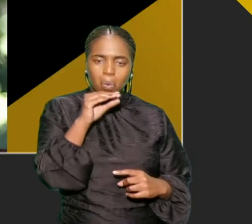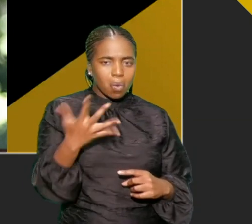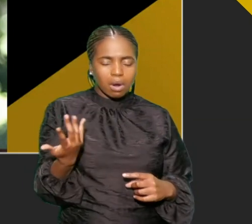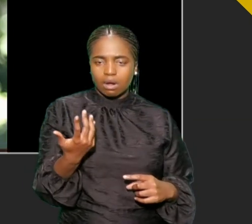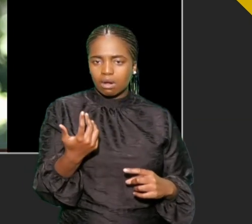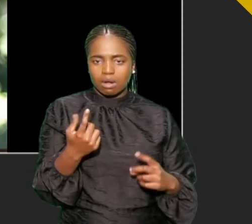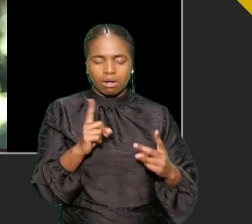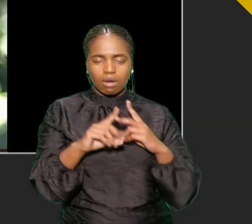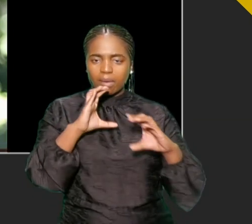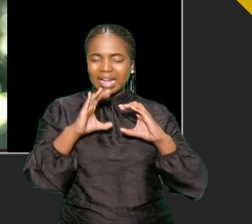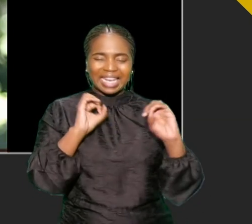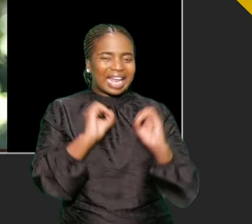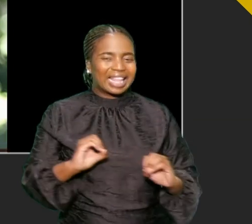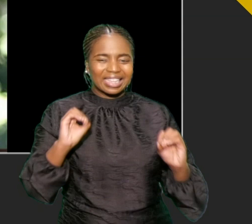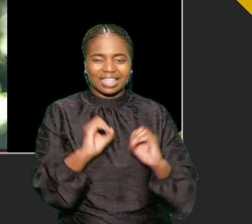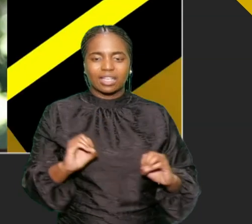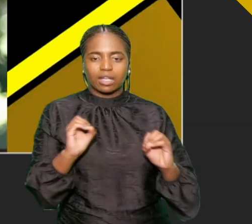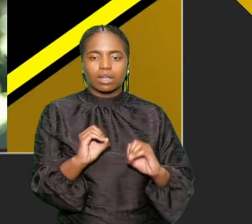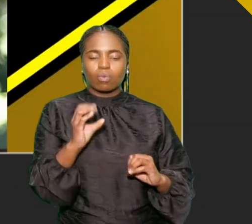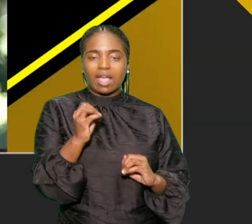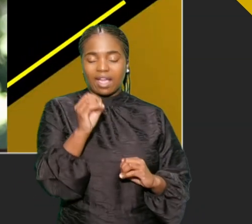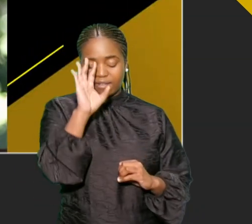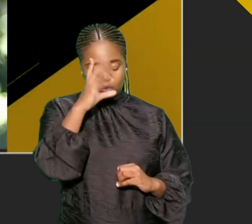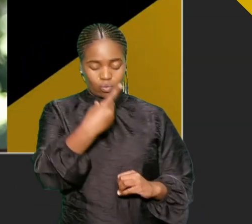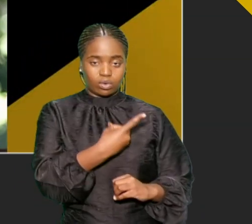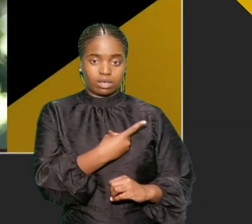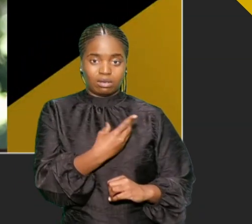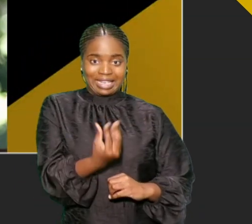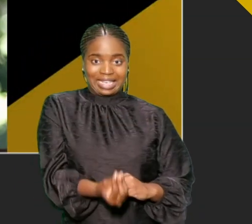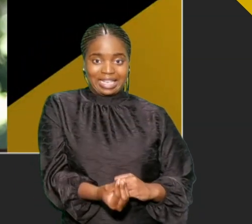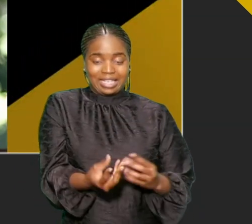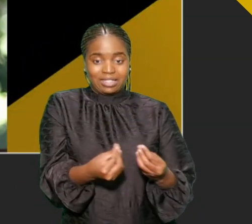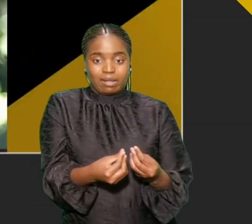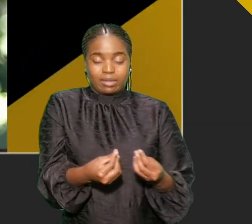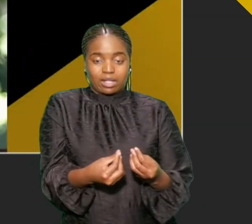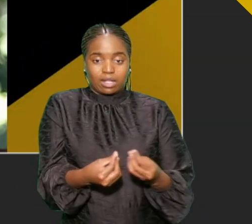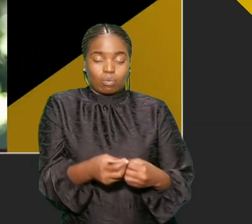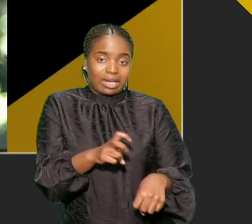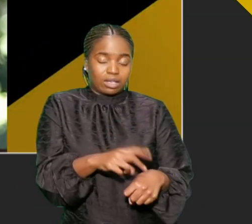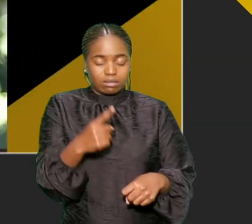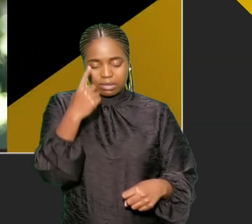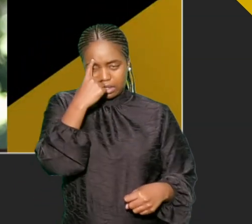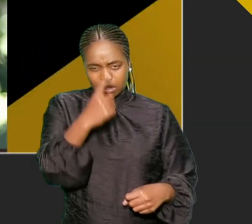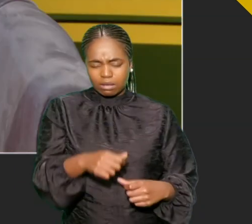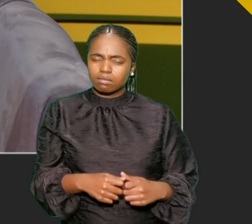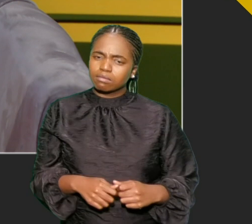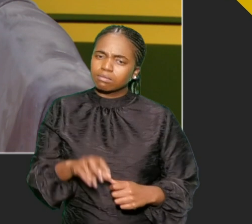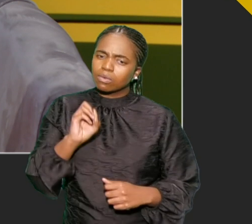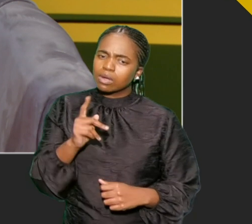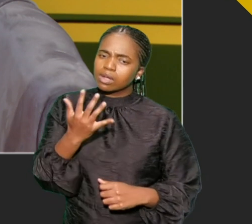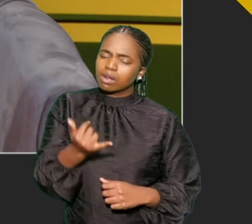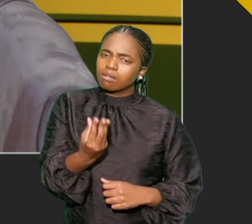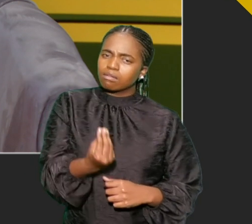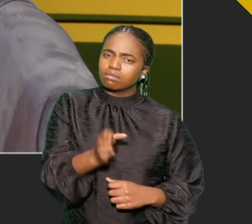don't communicate at all. We do have a daughter together, so that is something else that we need to consider. And speaking about